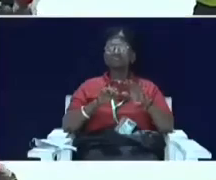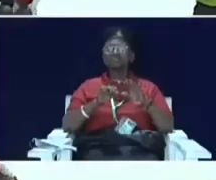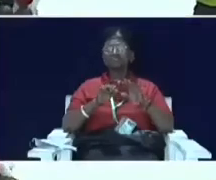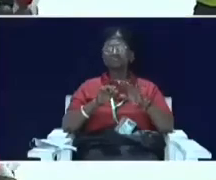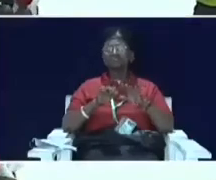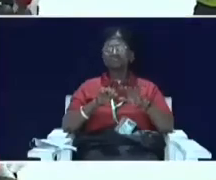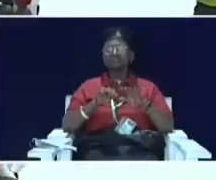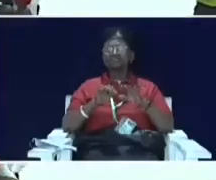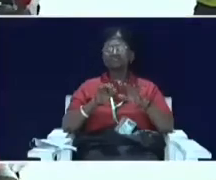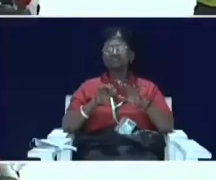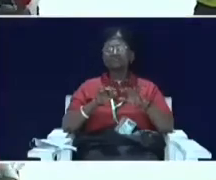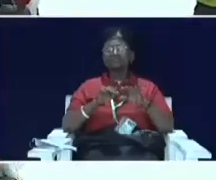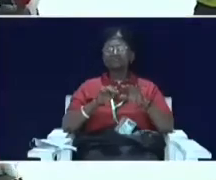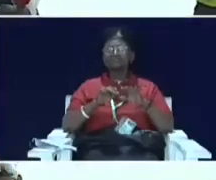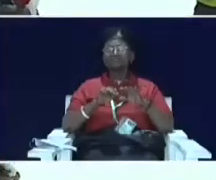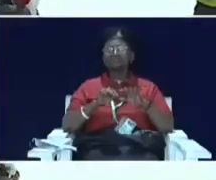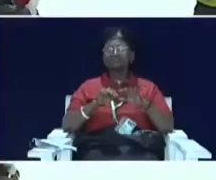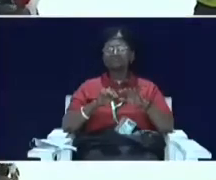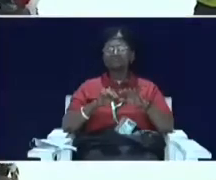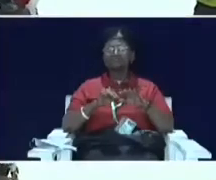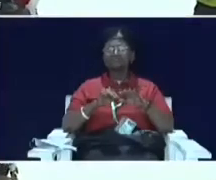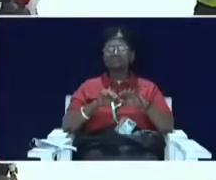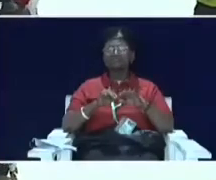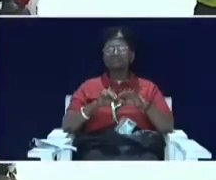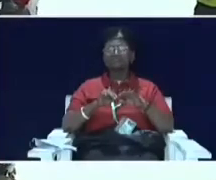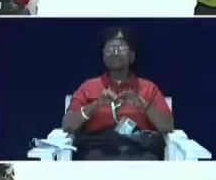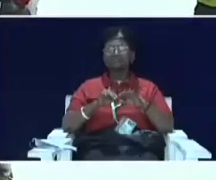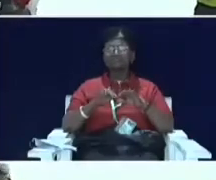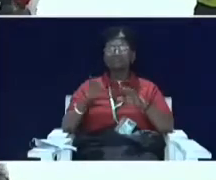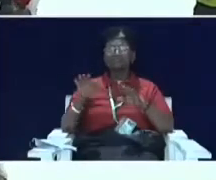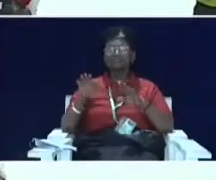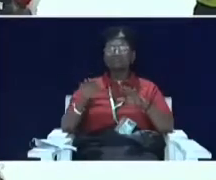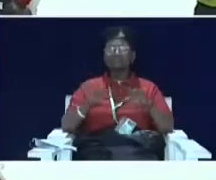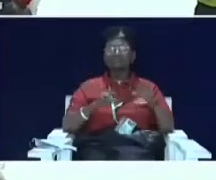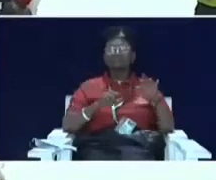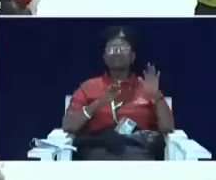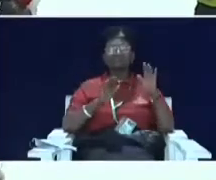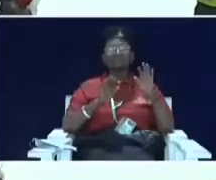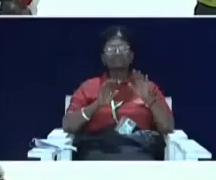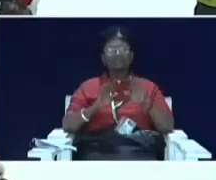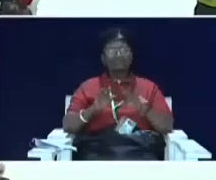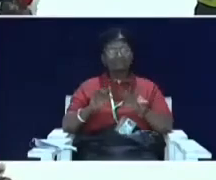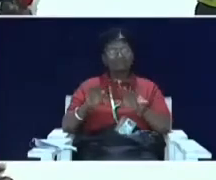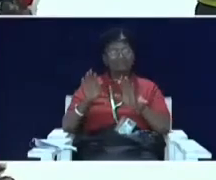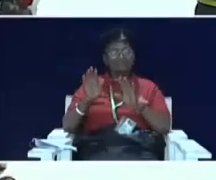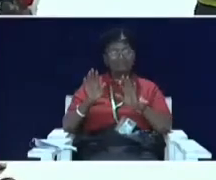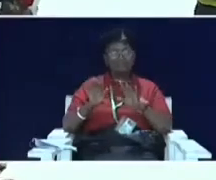Thank you.